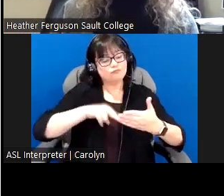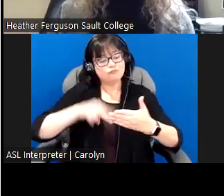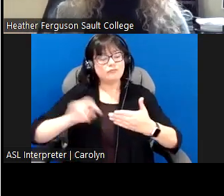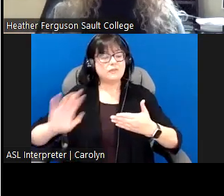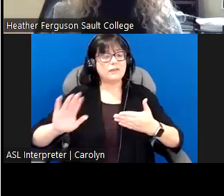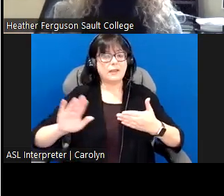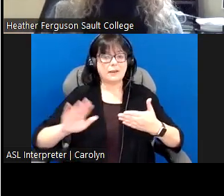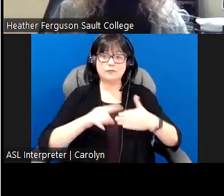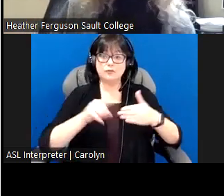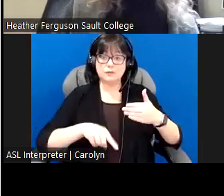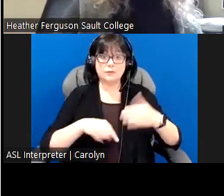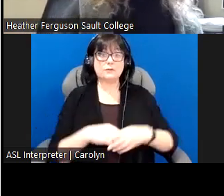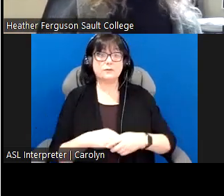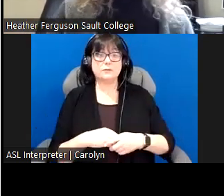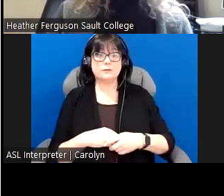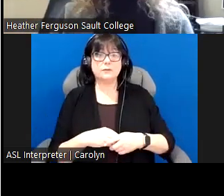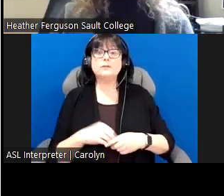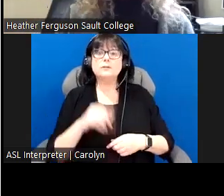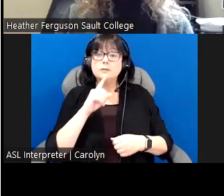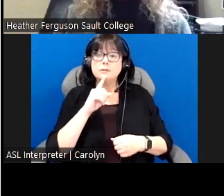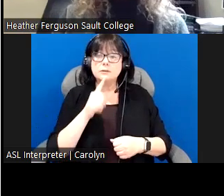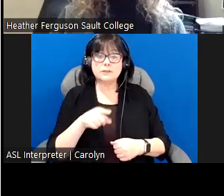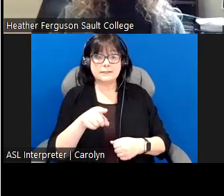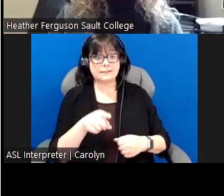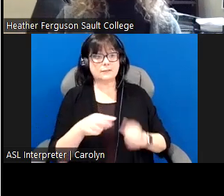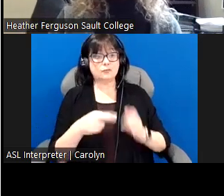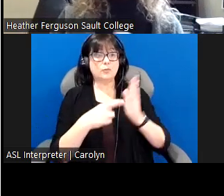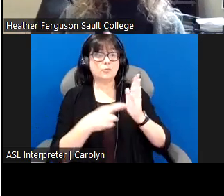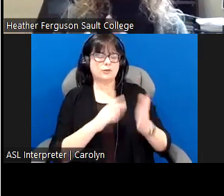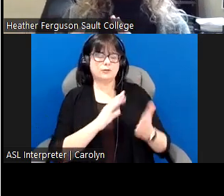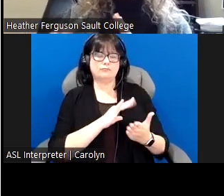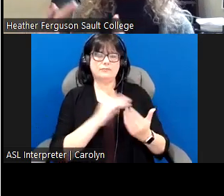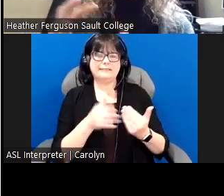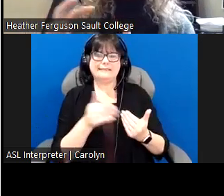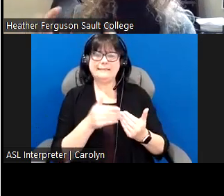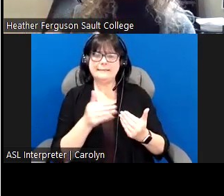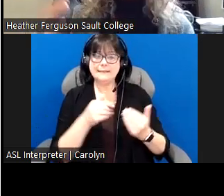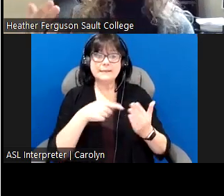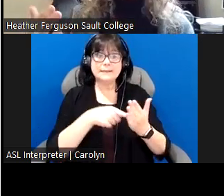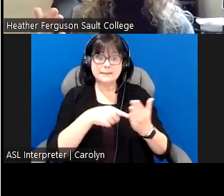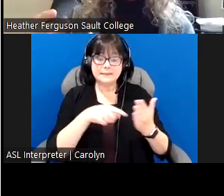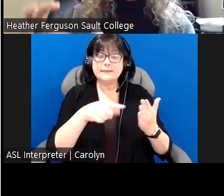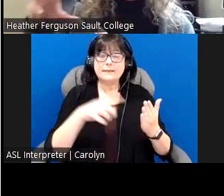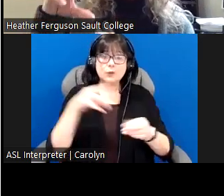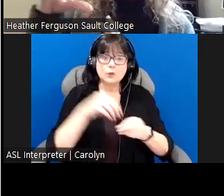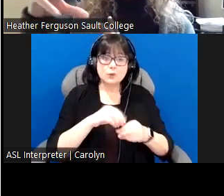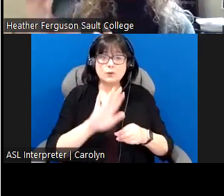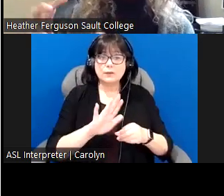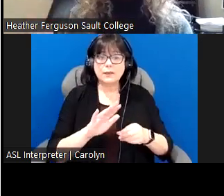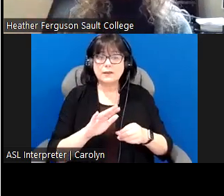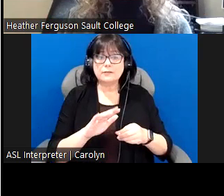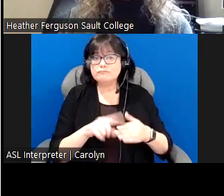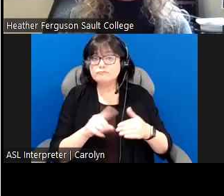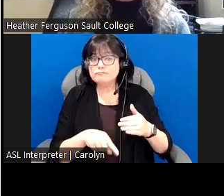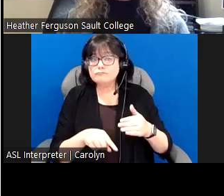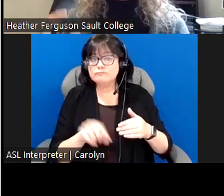easy to use. They provide the score, and it also gives an idea of the different